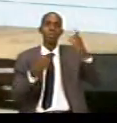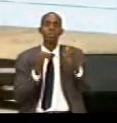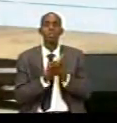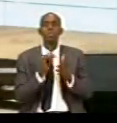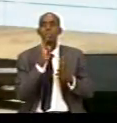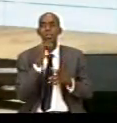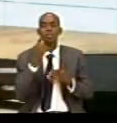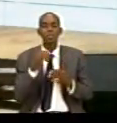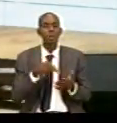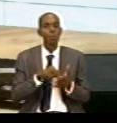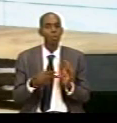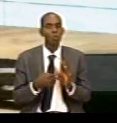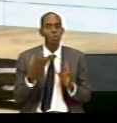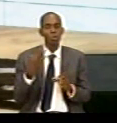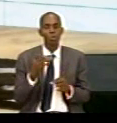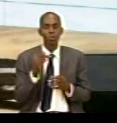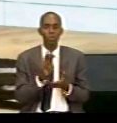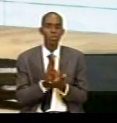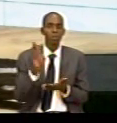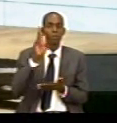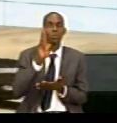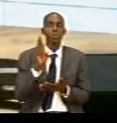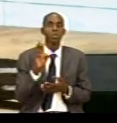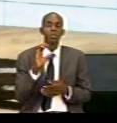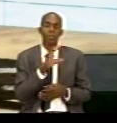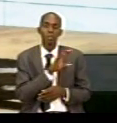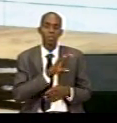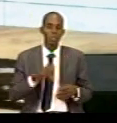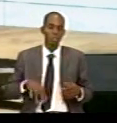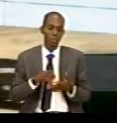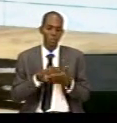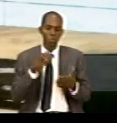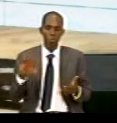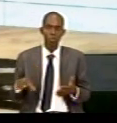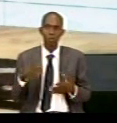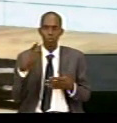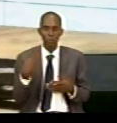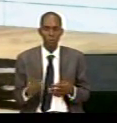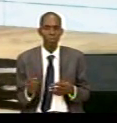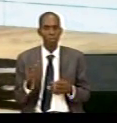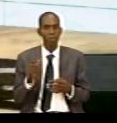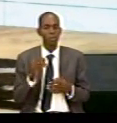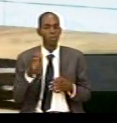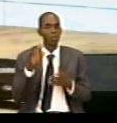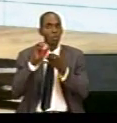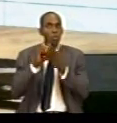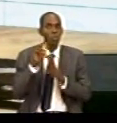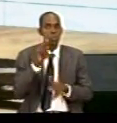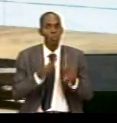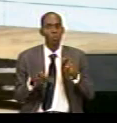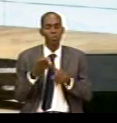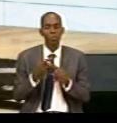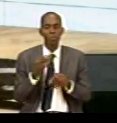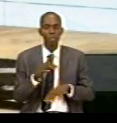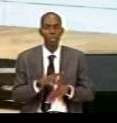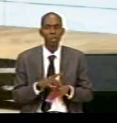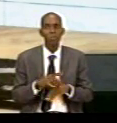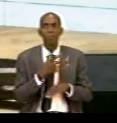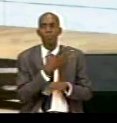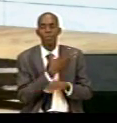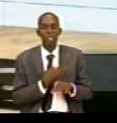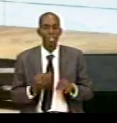rapture. He removes the bride from the earth. And then he receives